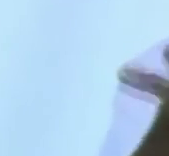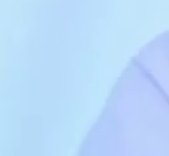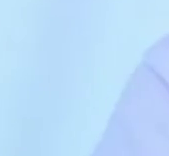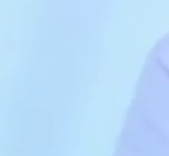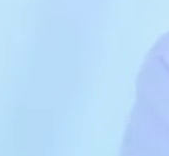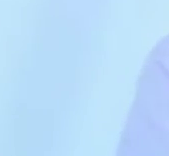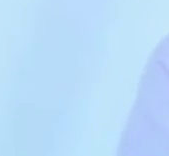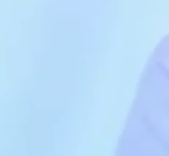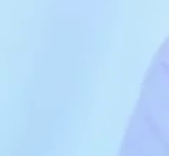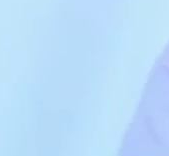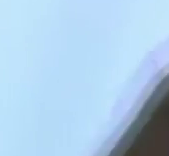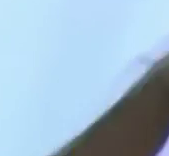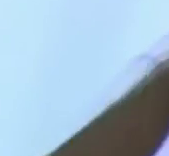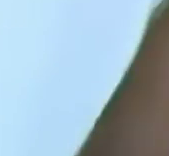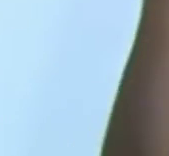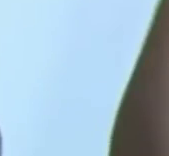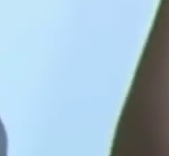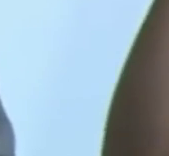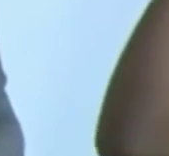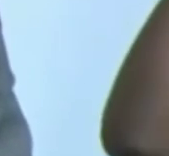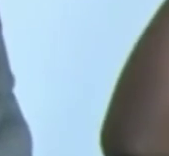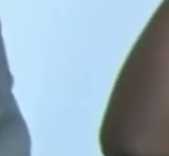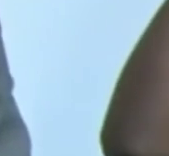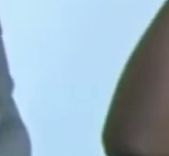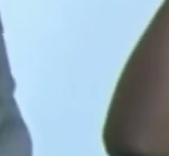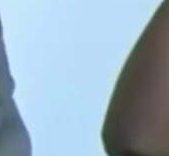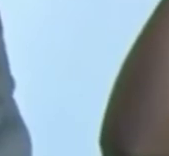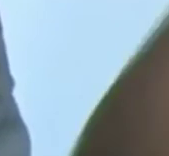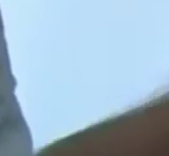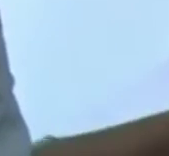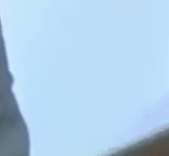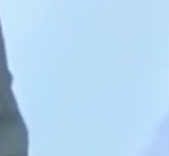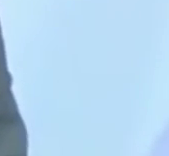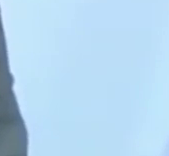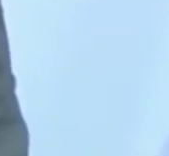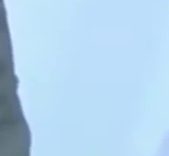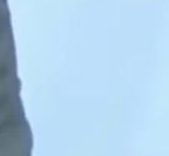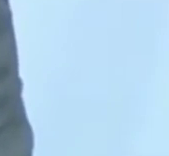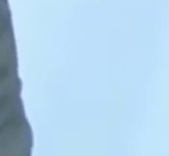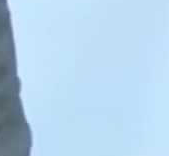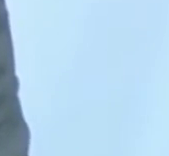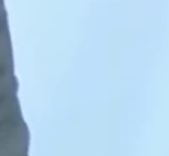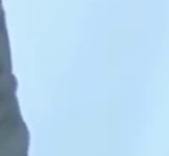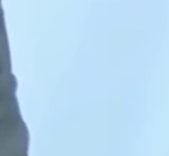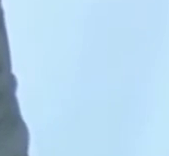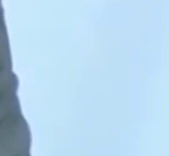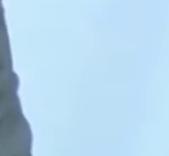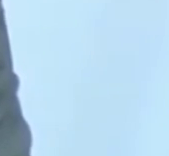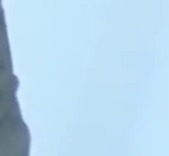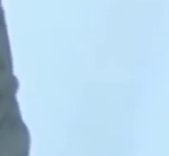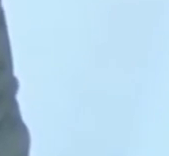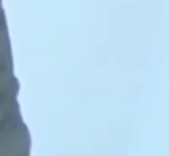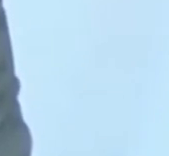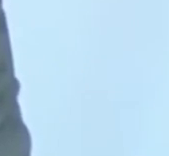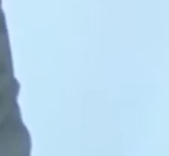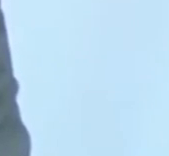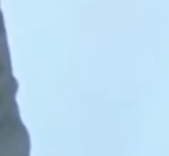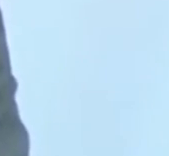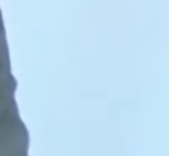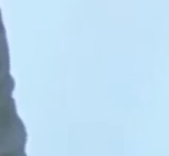As a government, we are continuously improving our level of